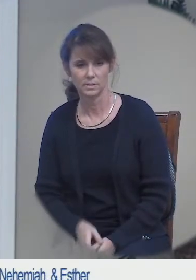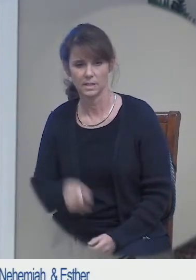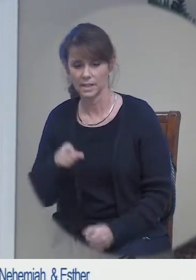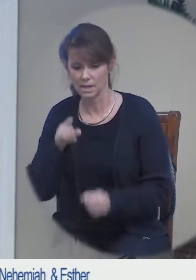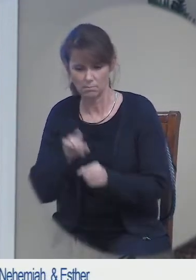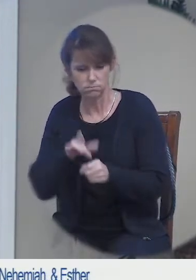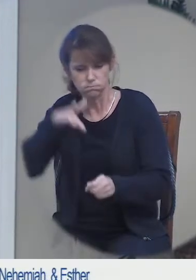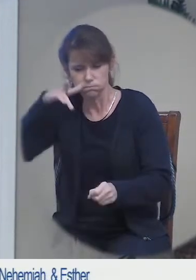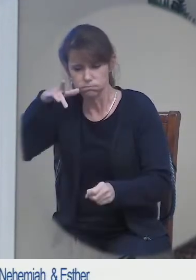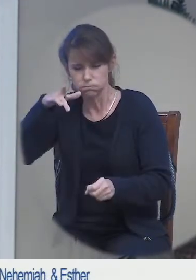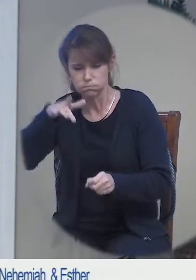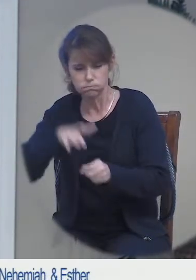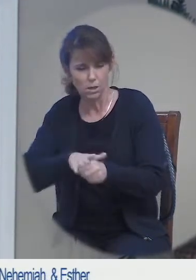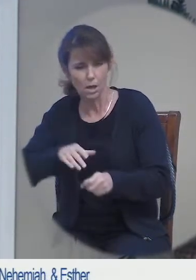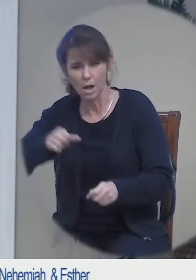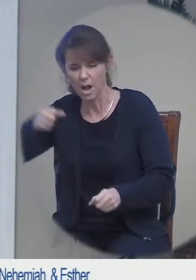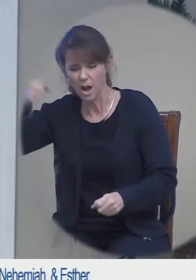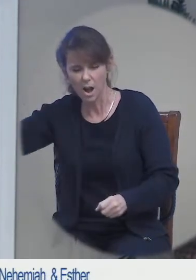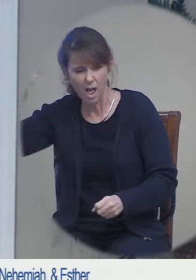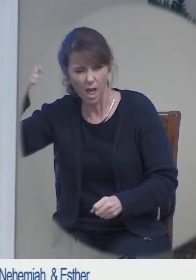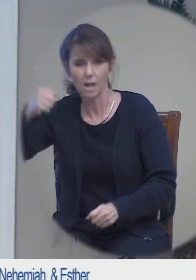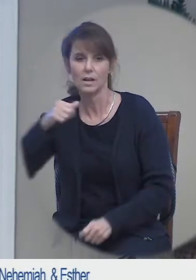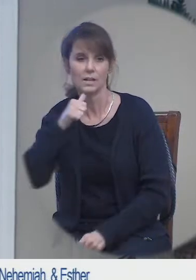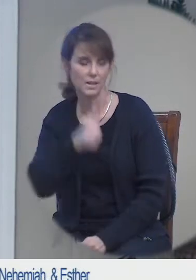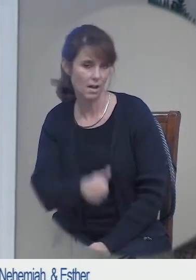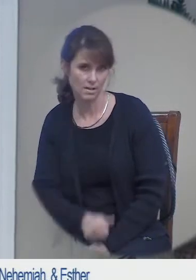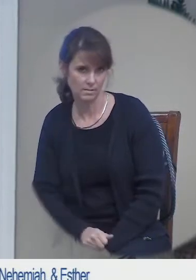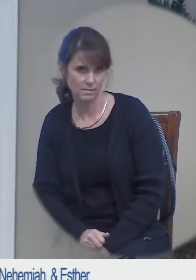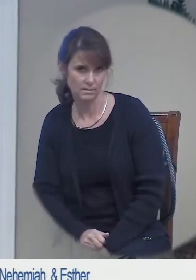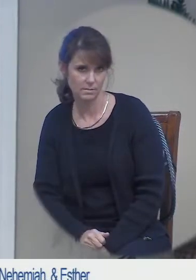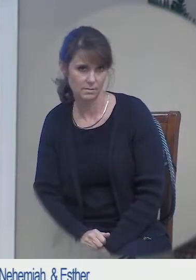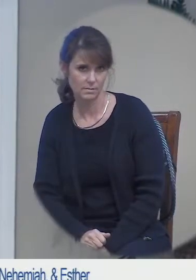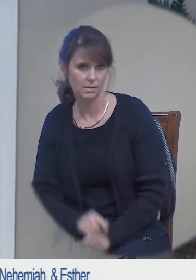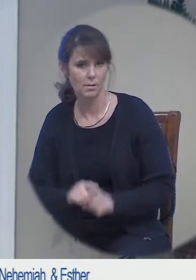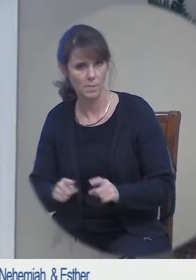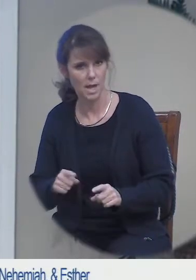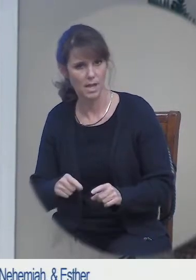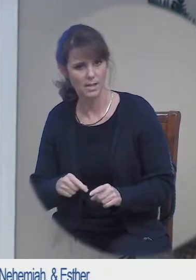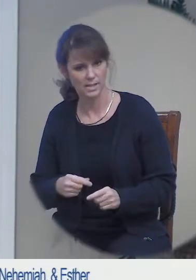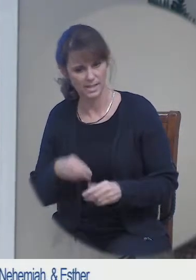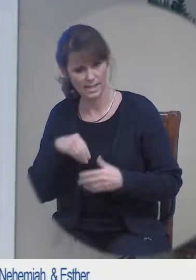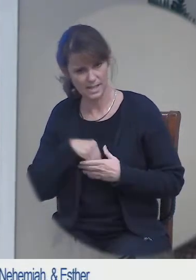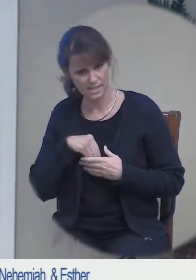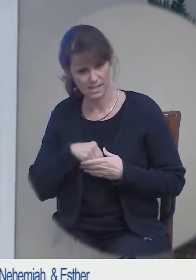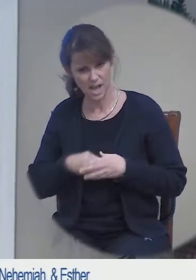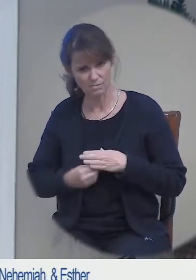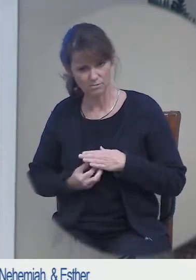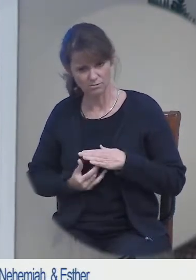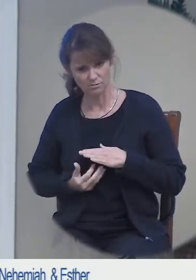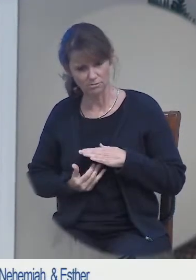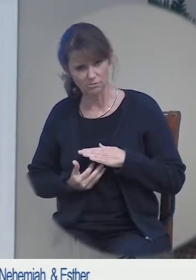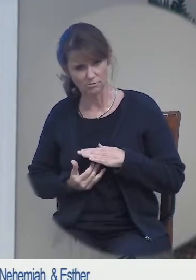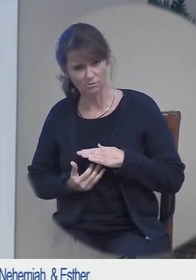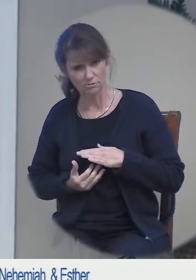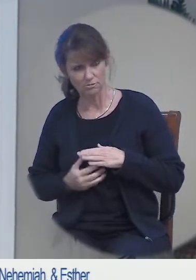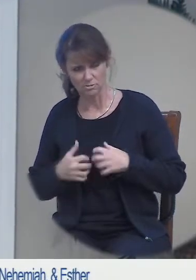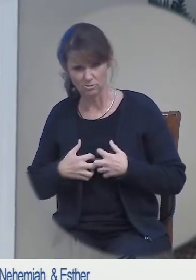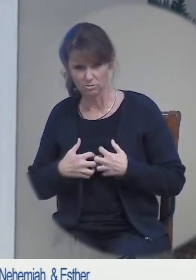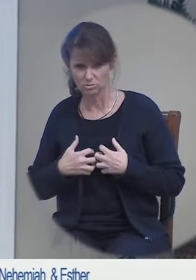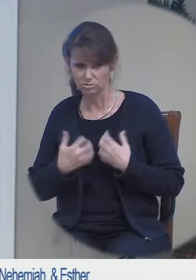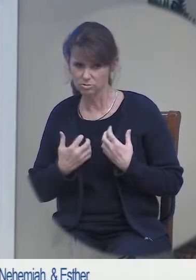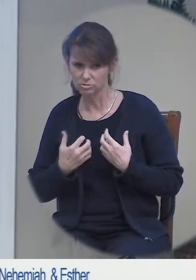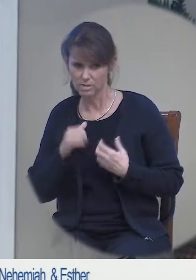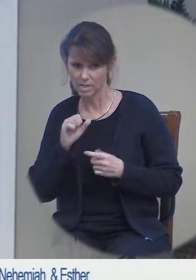He didn't act excessively. He didn't act out of whimsy, but he was angry at the